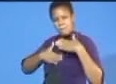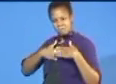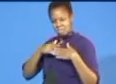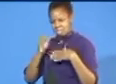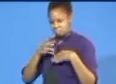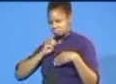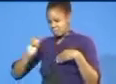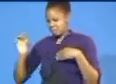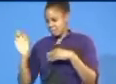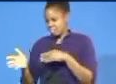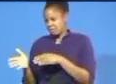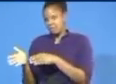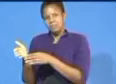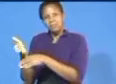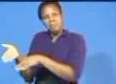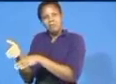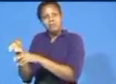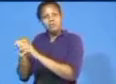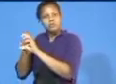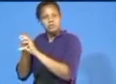The story